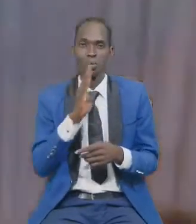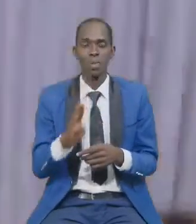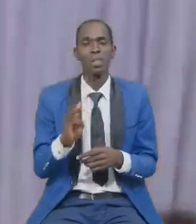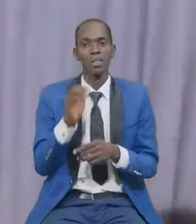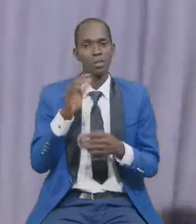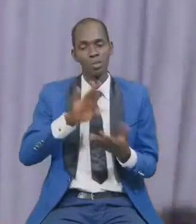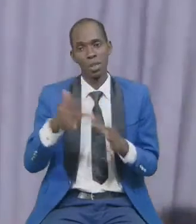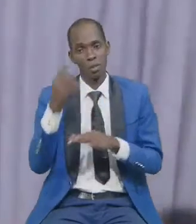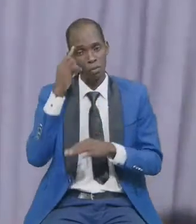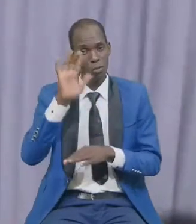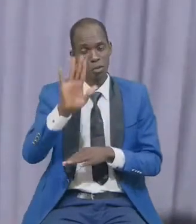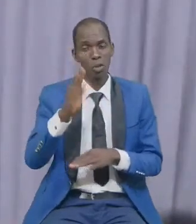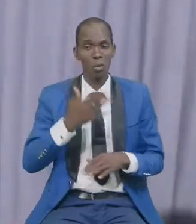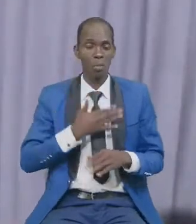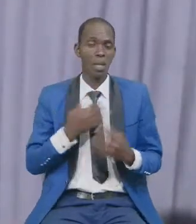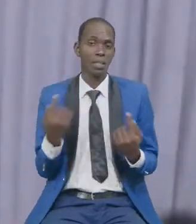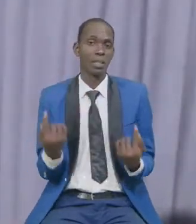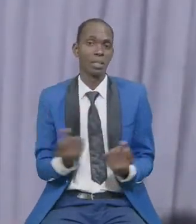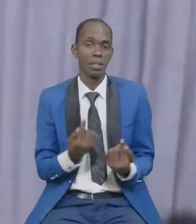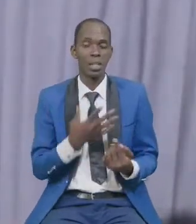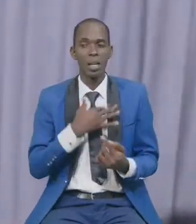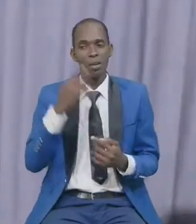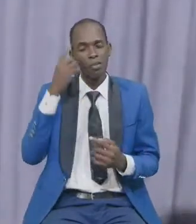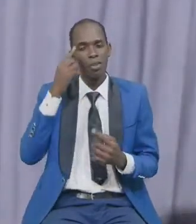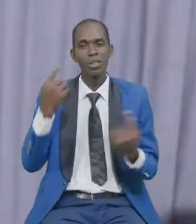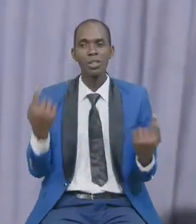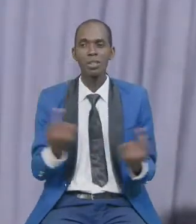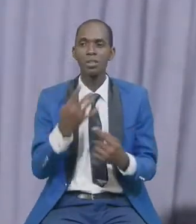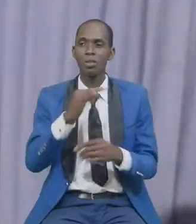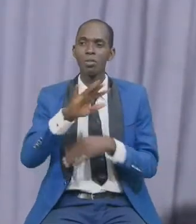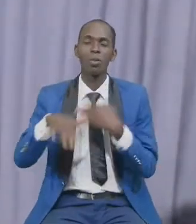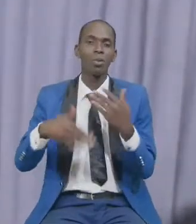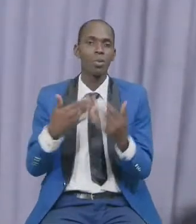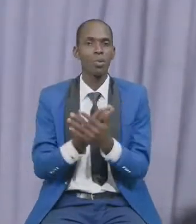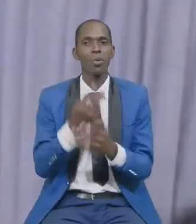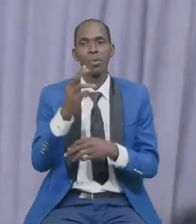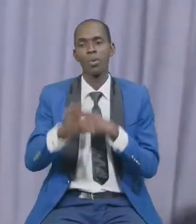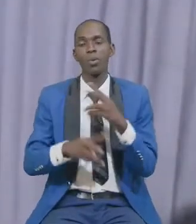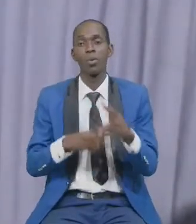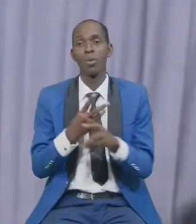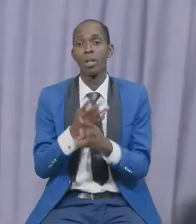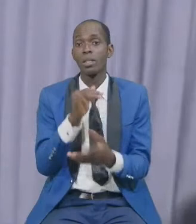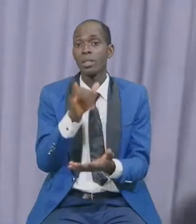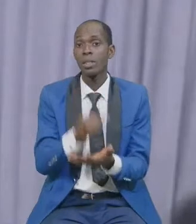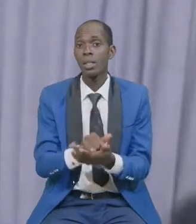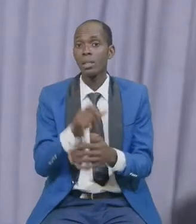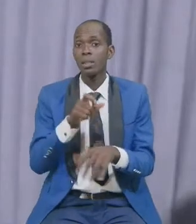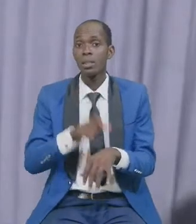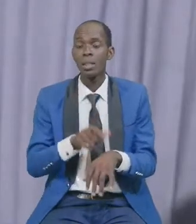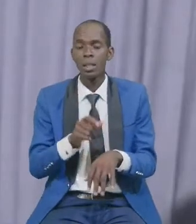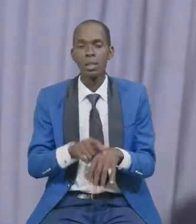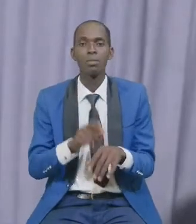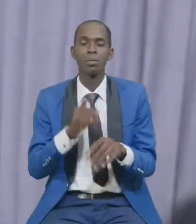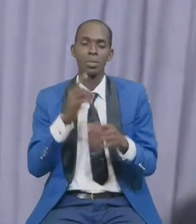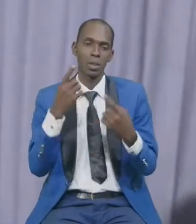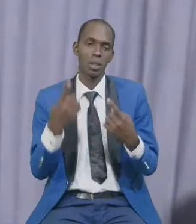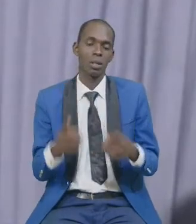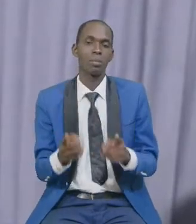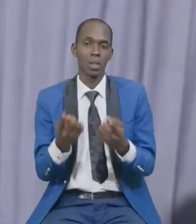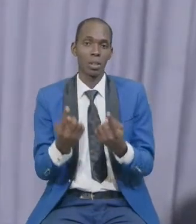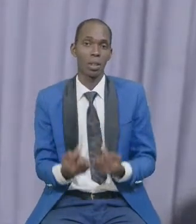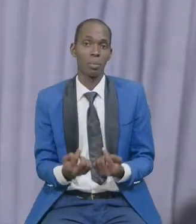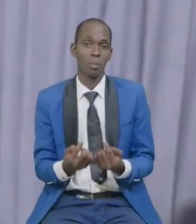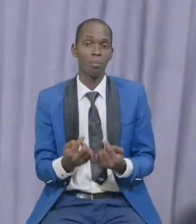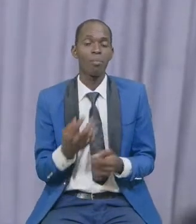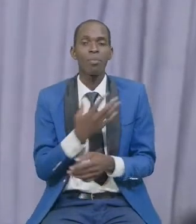sin, and for the sin of the whole world, that time eventually came. And